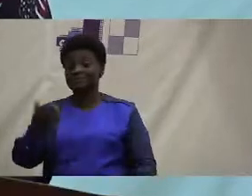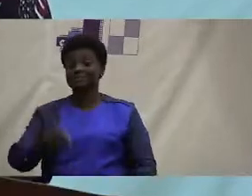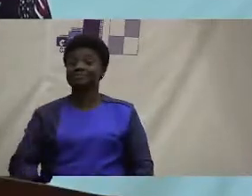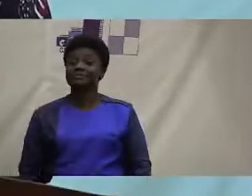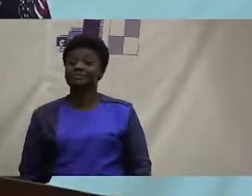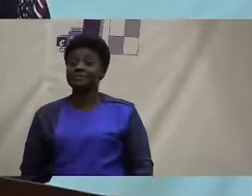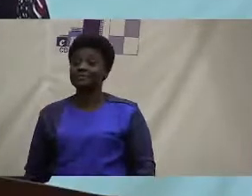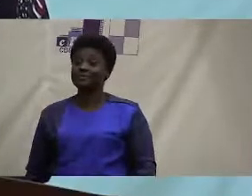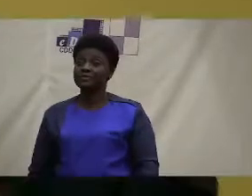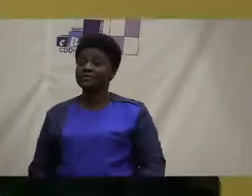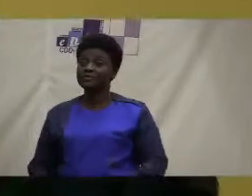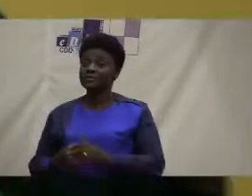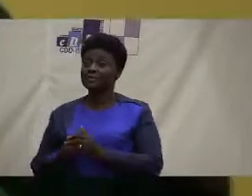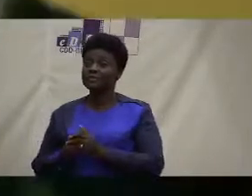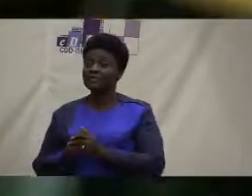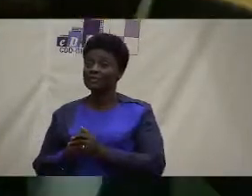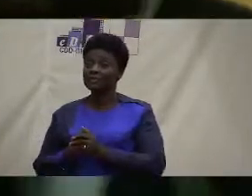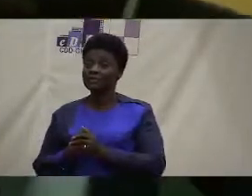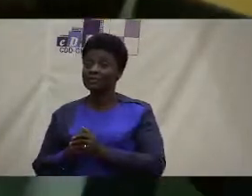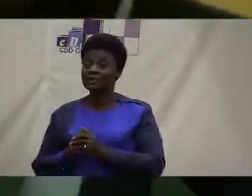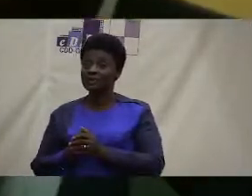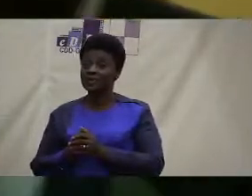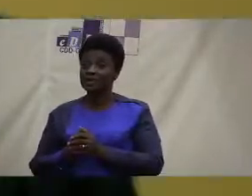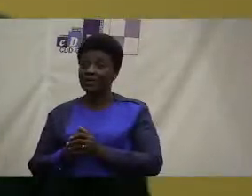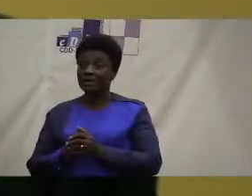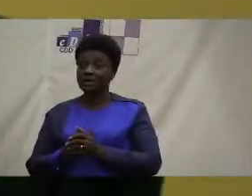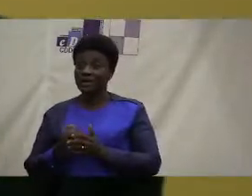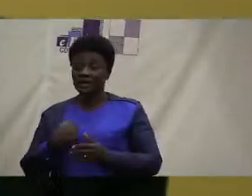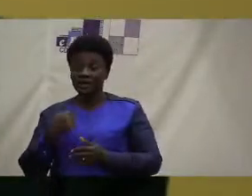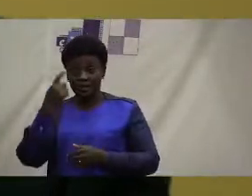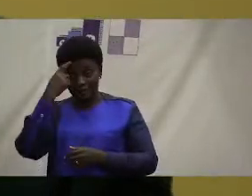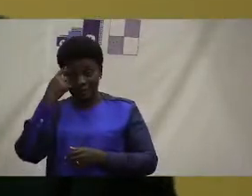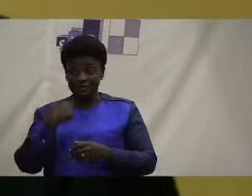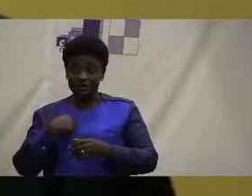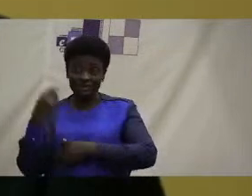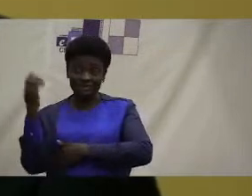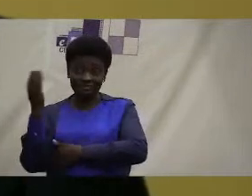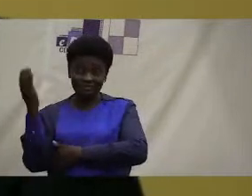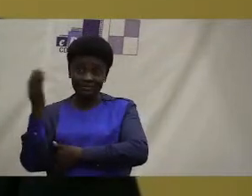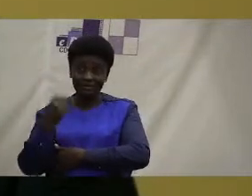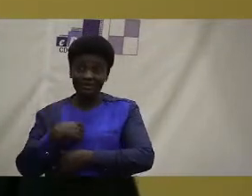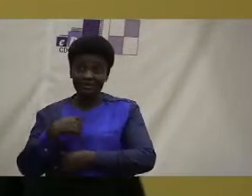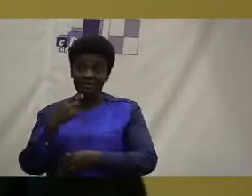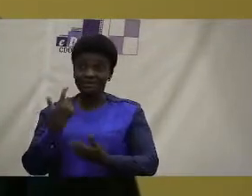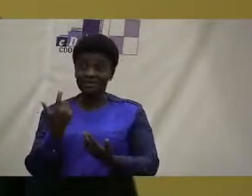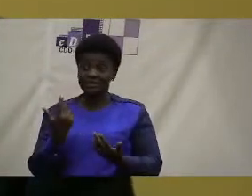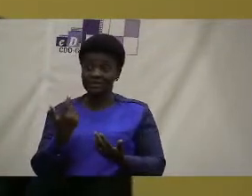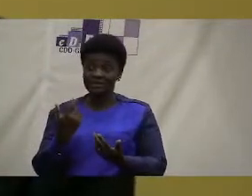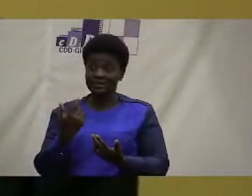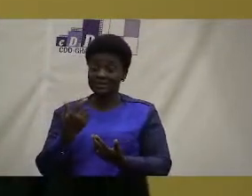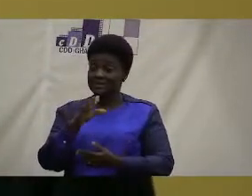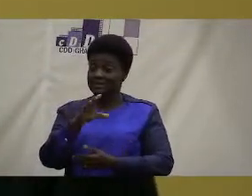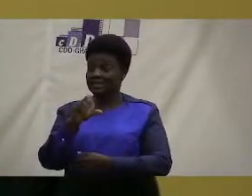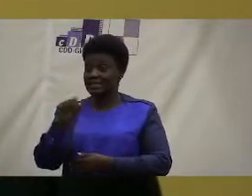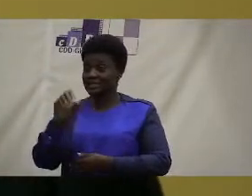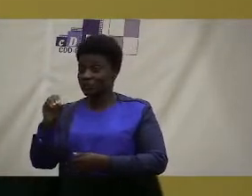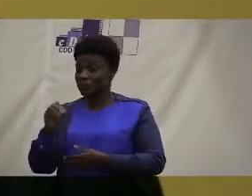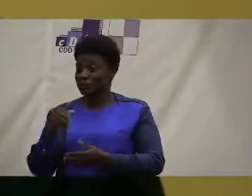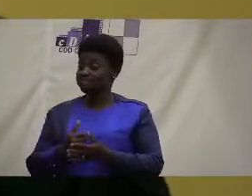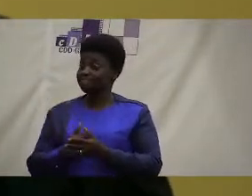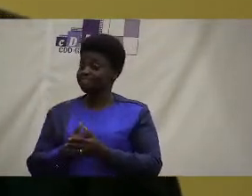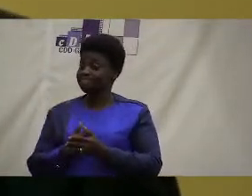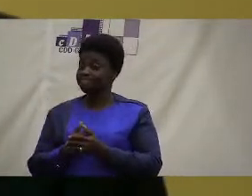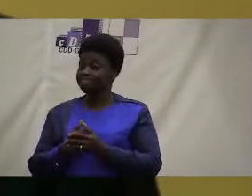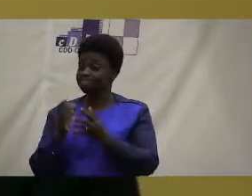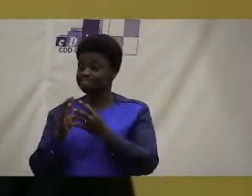A very good lecture. I'm delighted I came. I believe the CSOs have a very, very important role to play